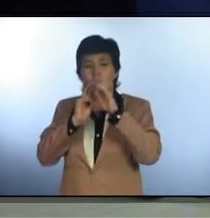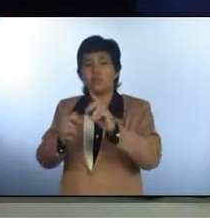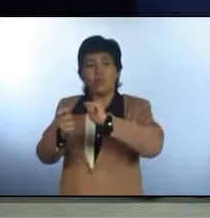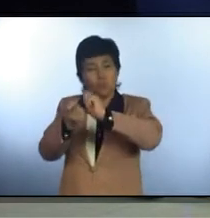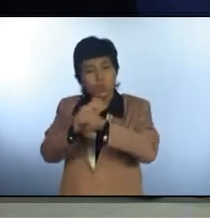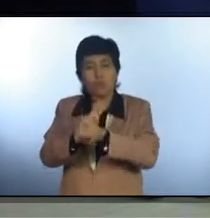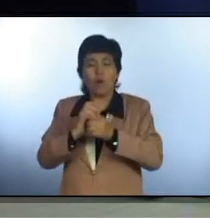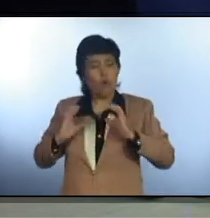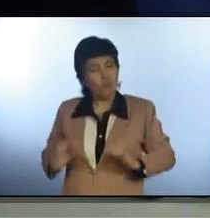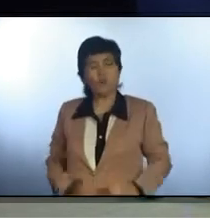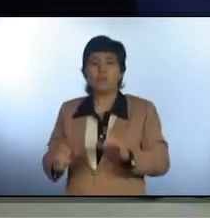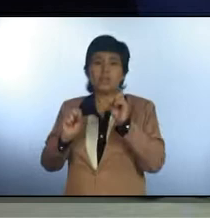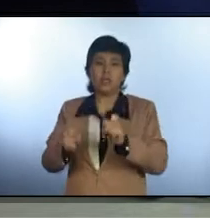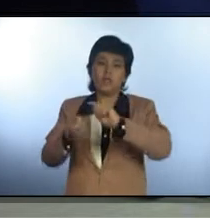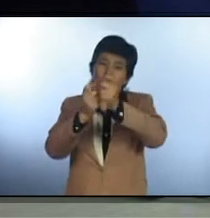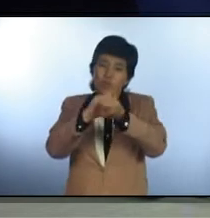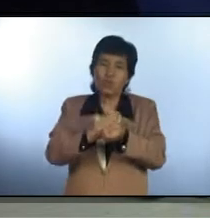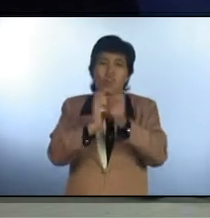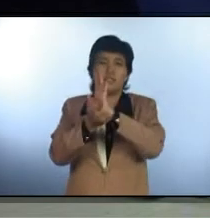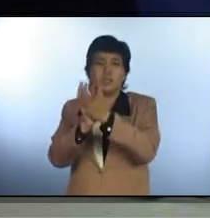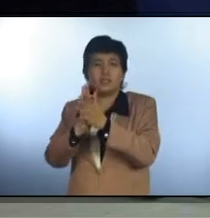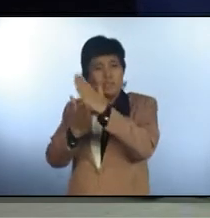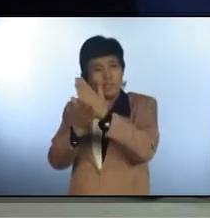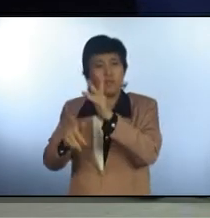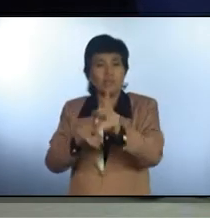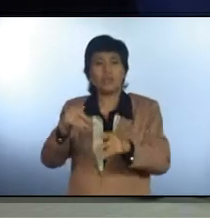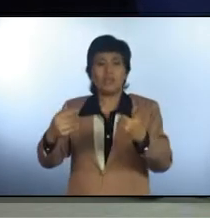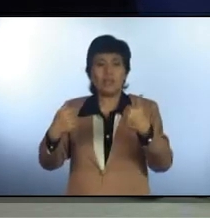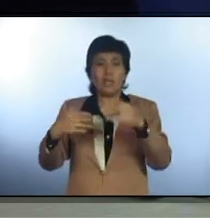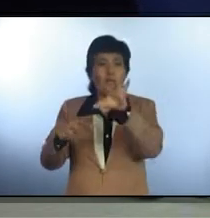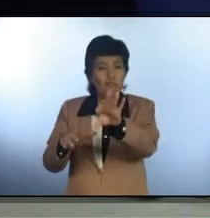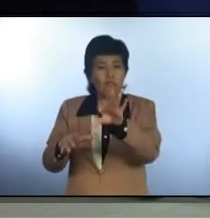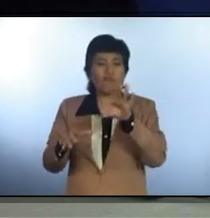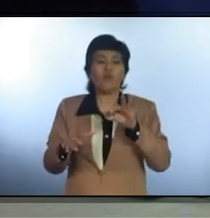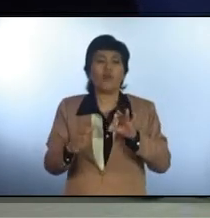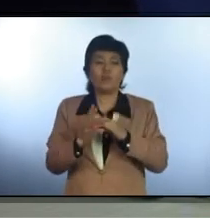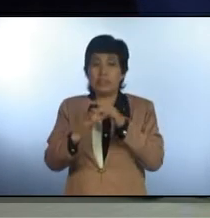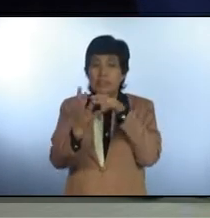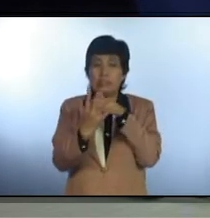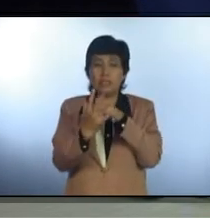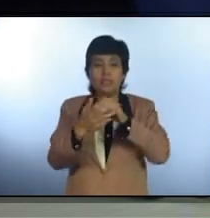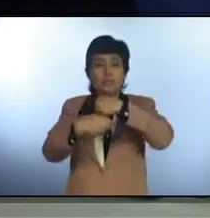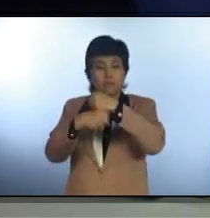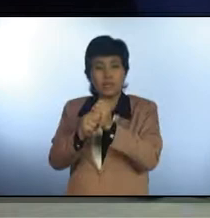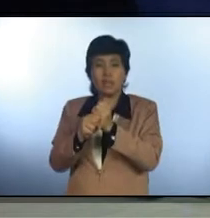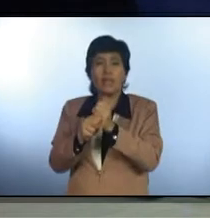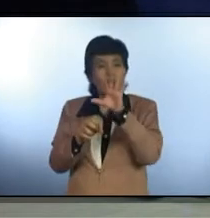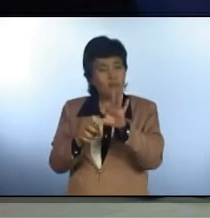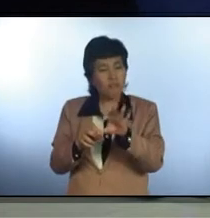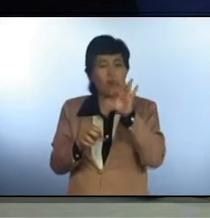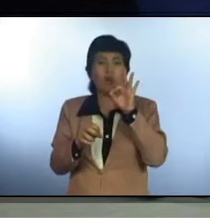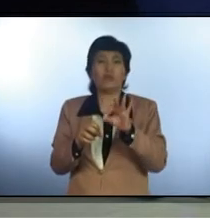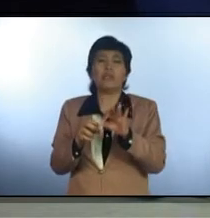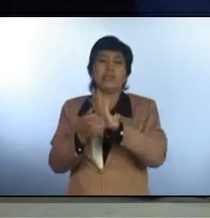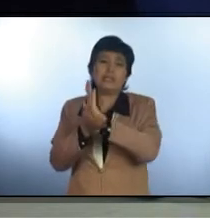a change in conformity. So some people, what they have found is that studies found